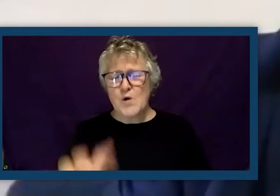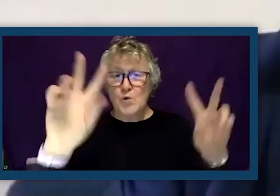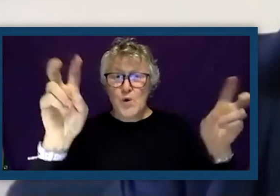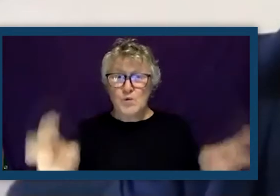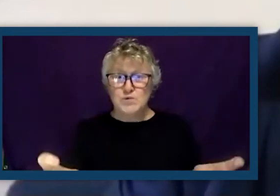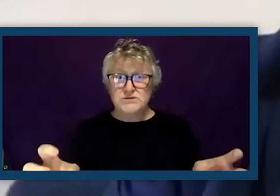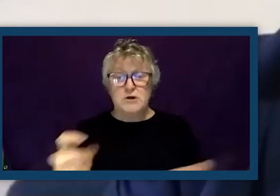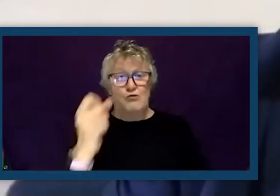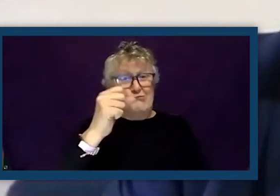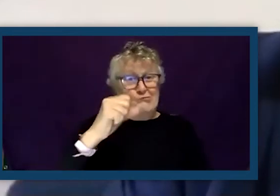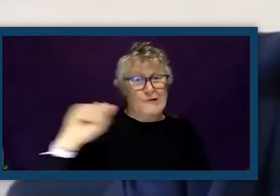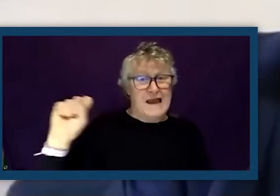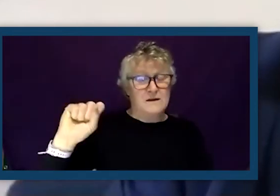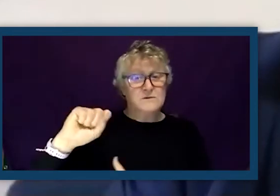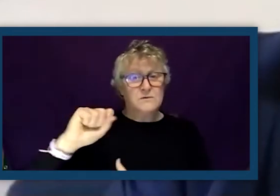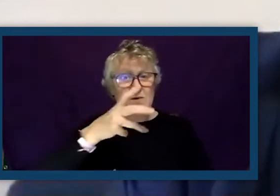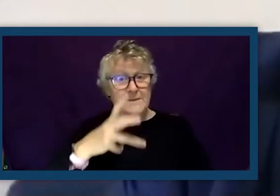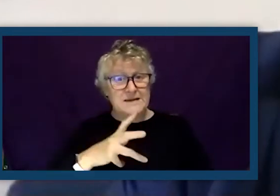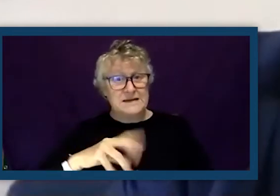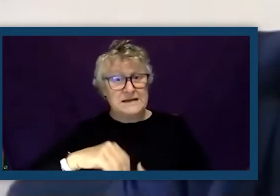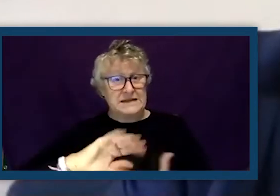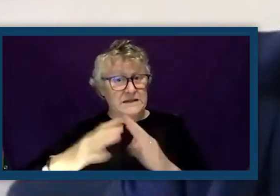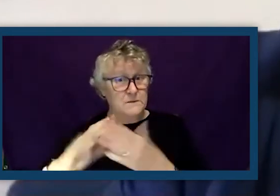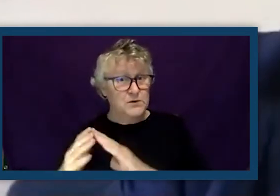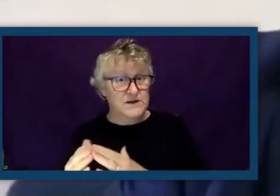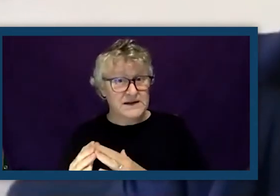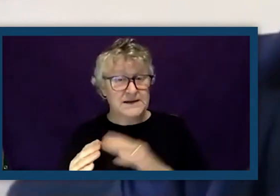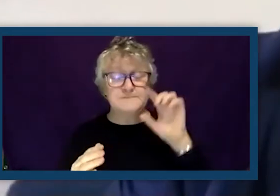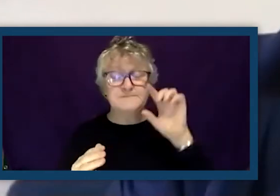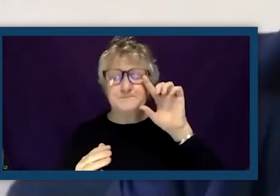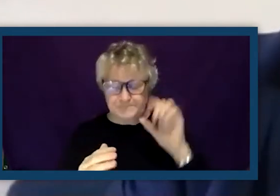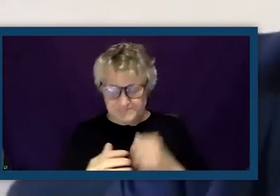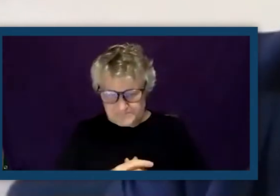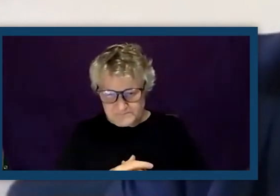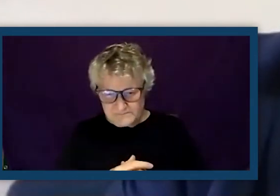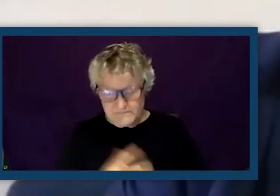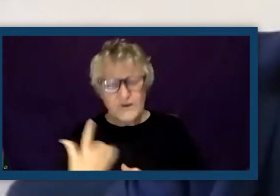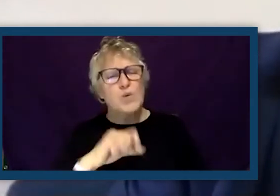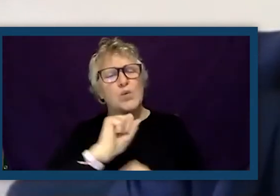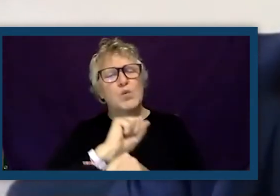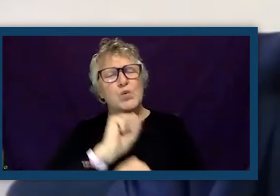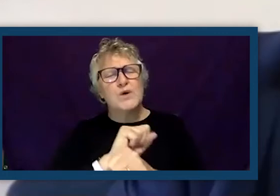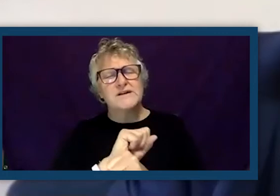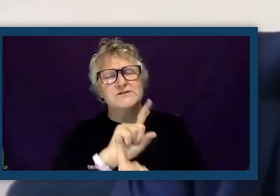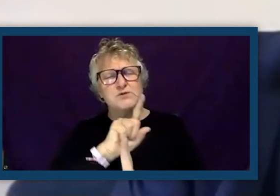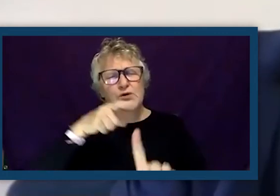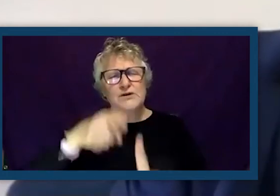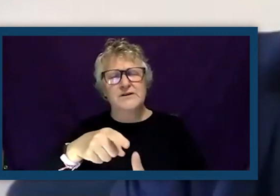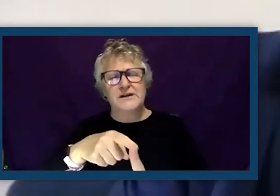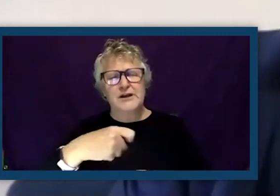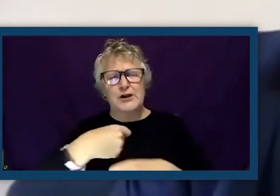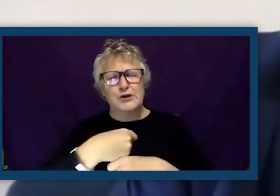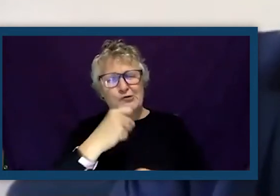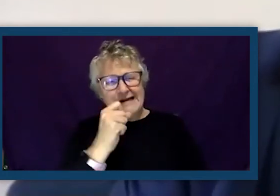Black Freedom Struggle. And it's the fact that people were working towards creating new structures and political movements free of